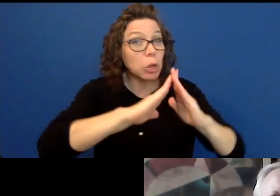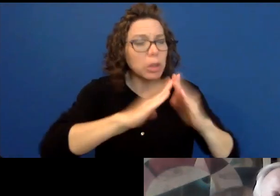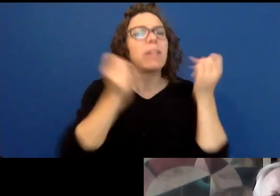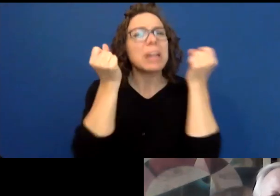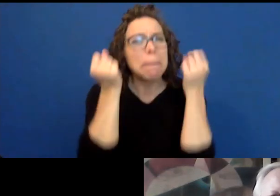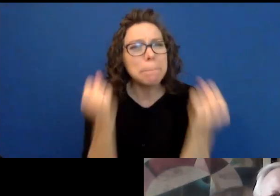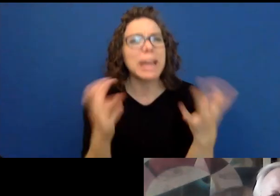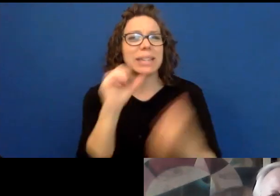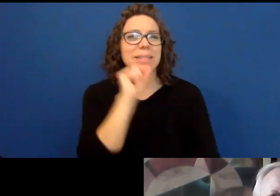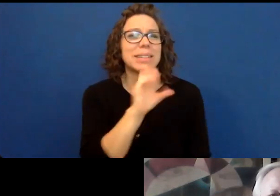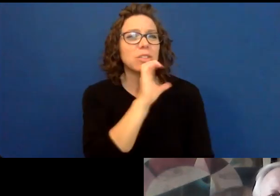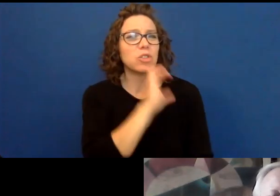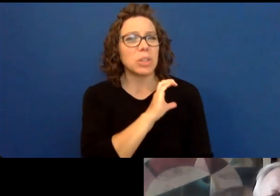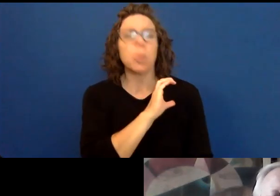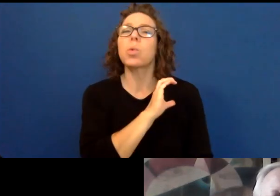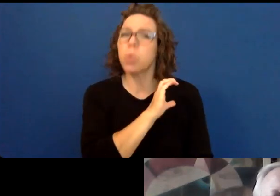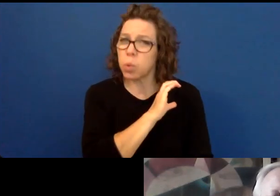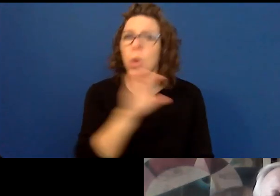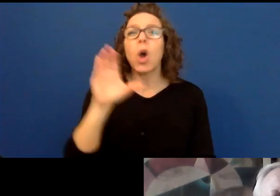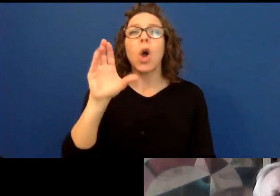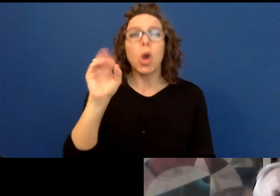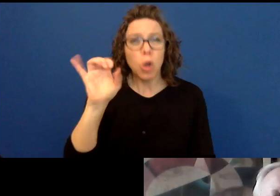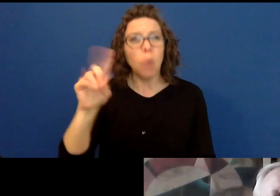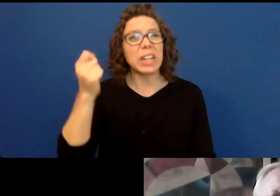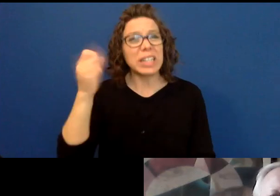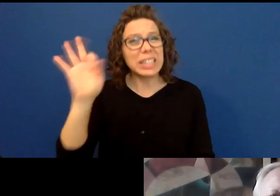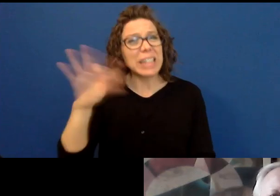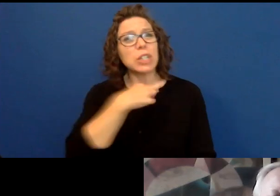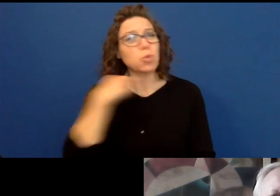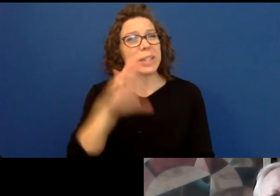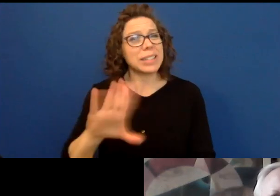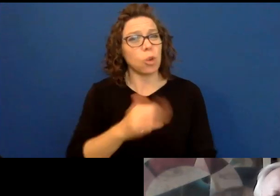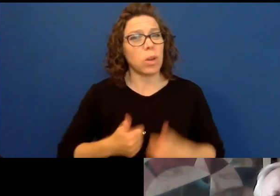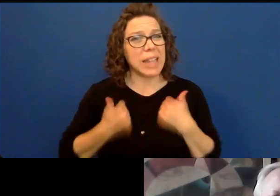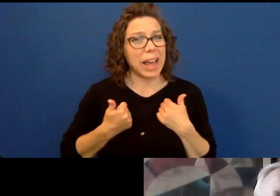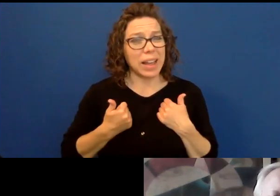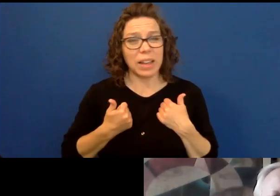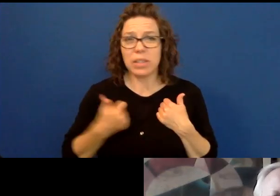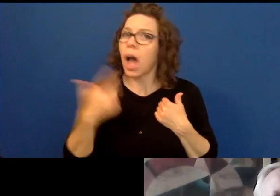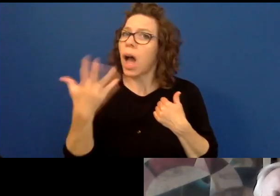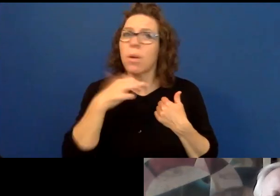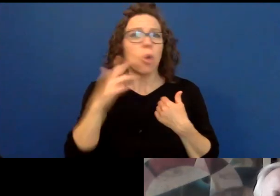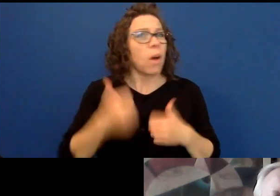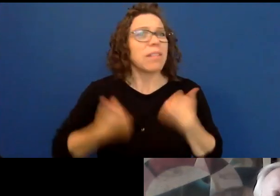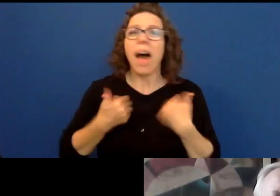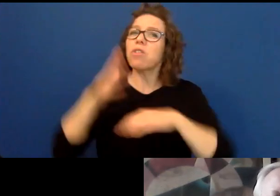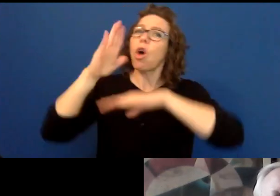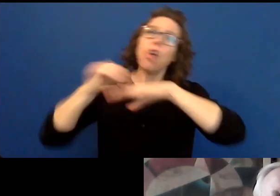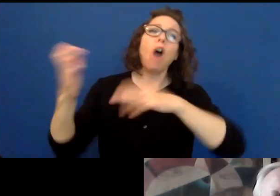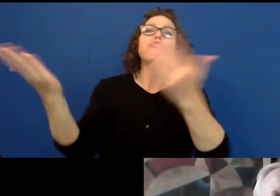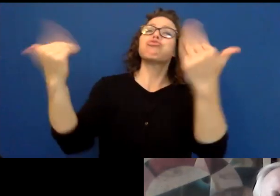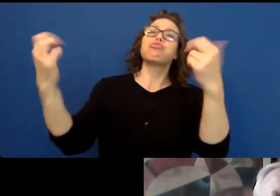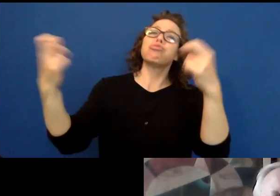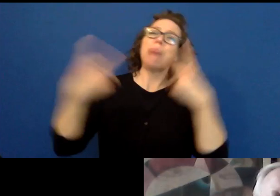seniors at greater risk from COVID-19. Far be it from me to risk any of their lives by calling the community